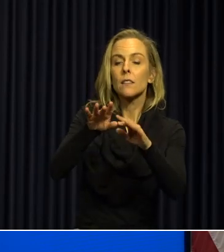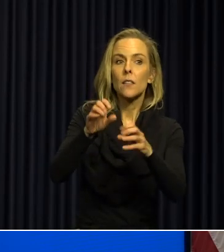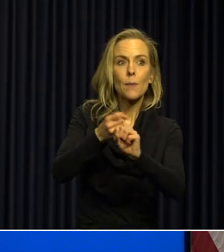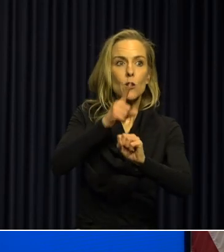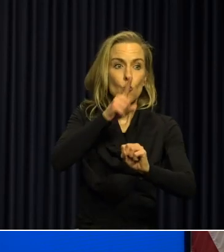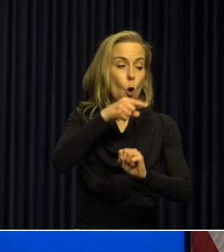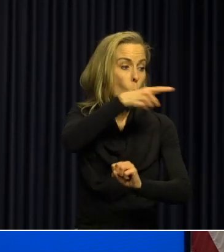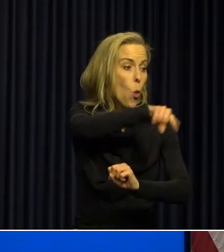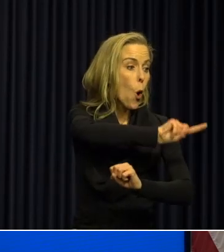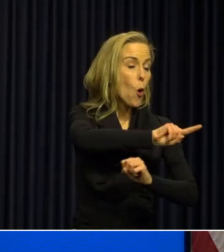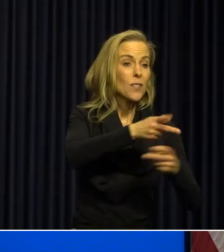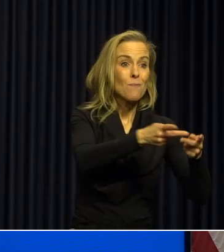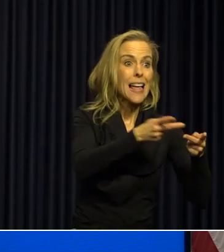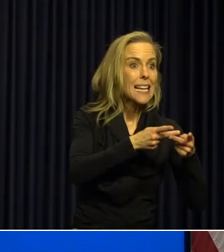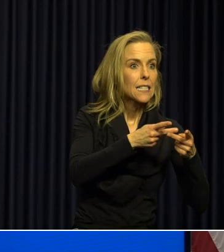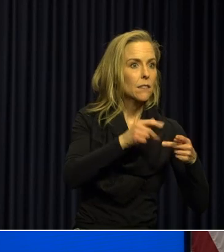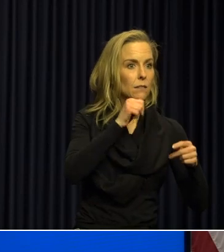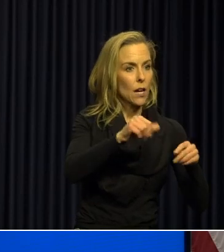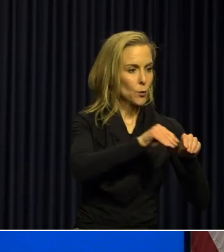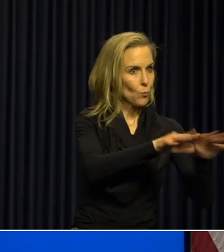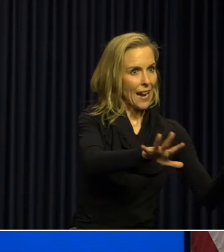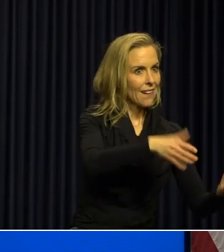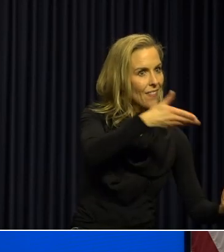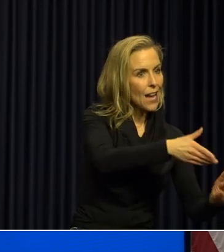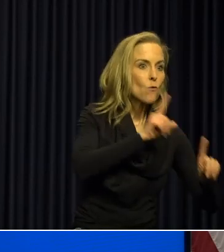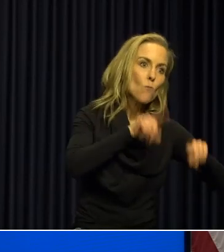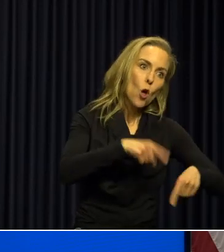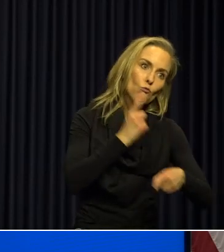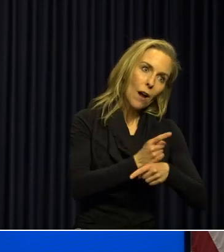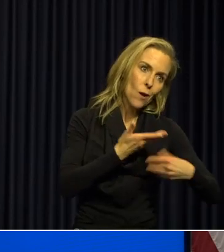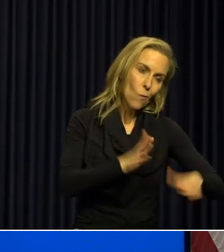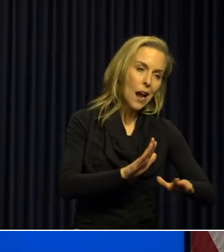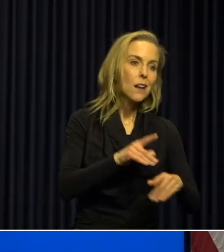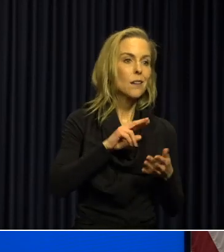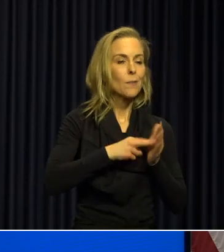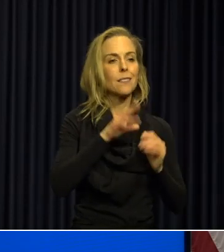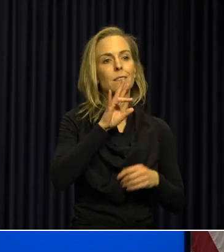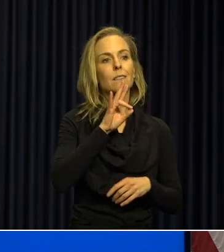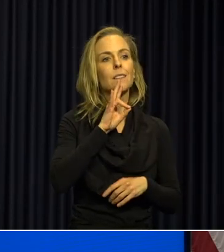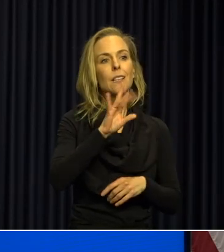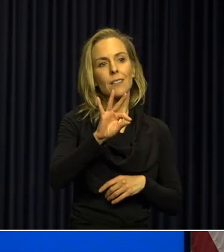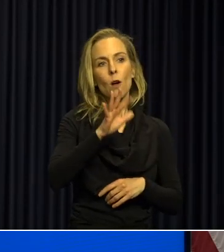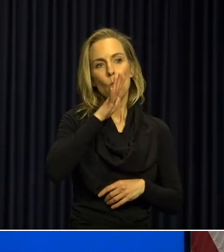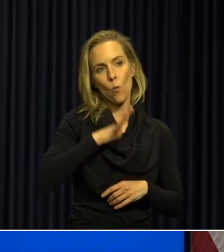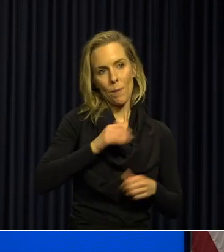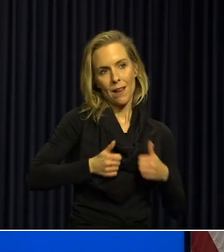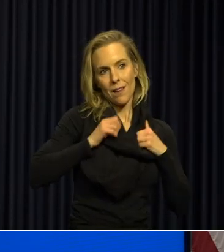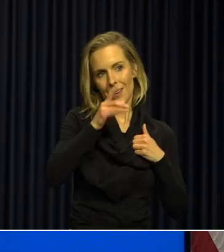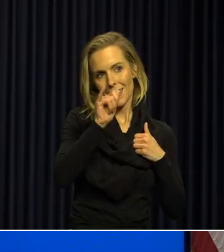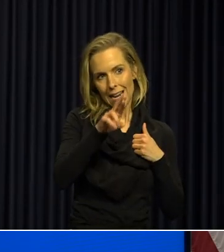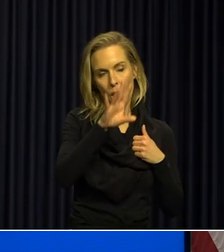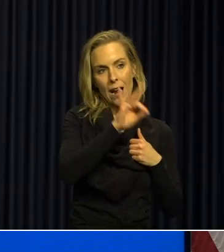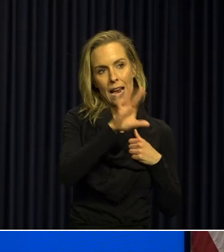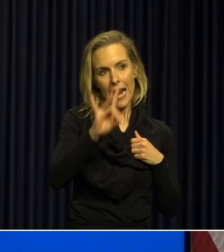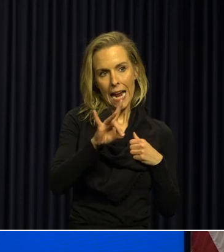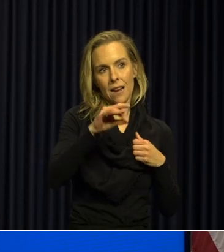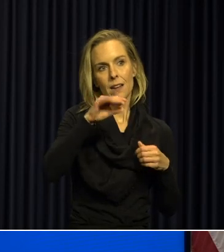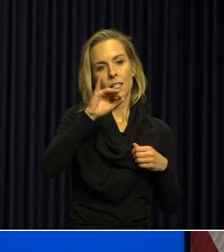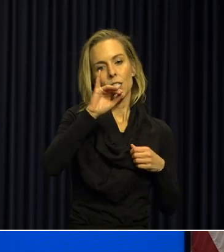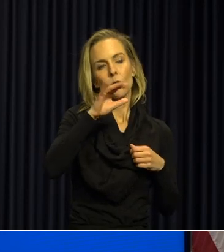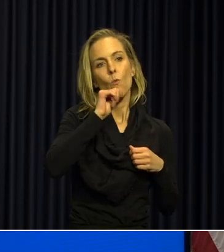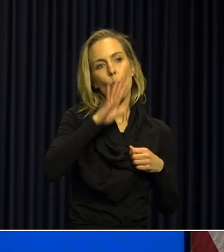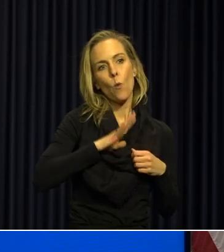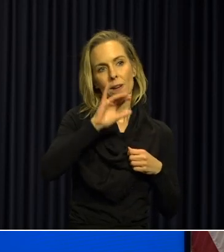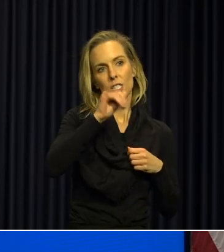that we respond the right way. The way it breaks down is a 79-year-old female in Adair, an 88-year-old female in